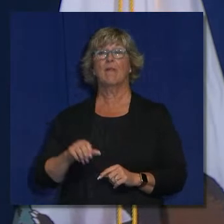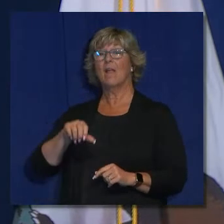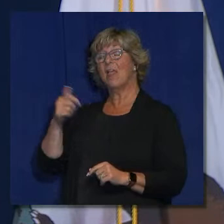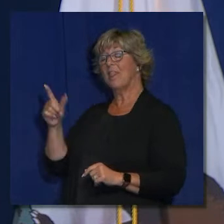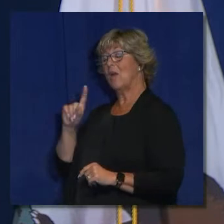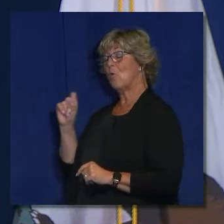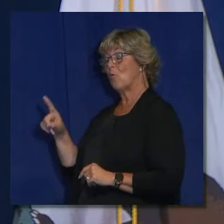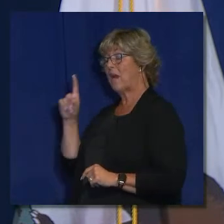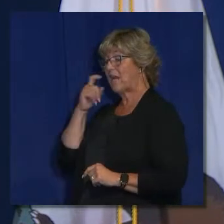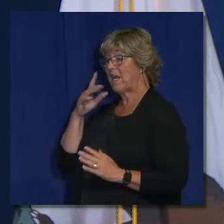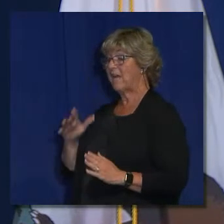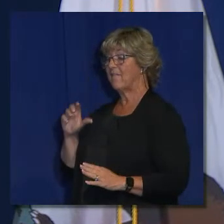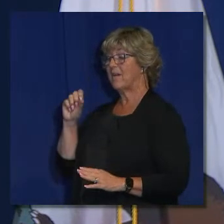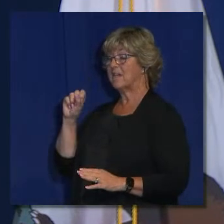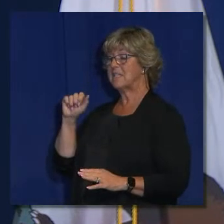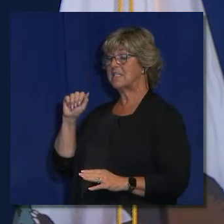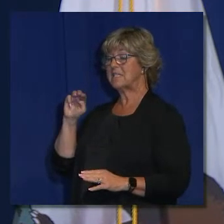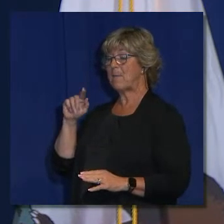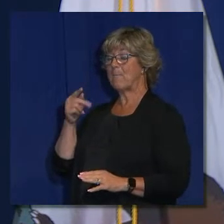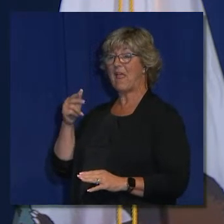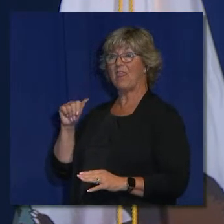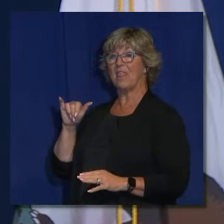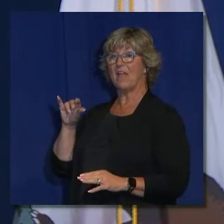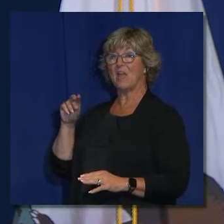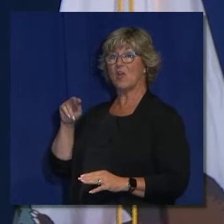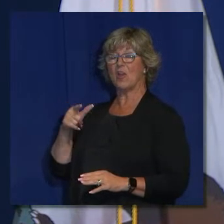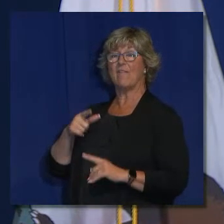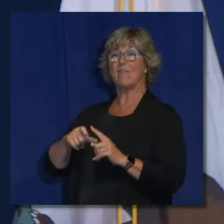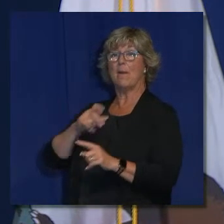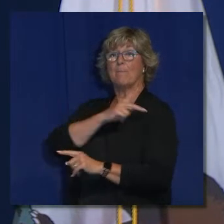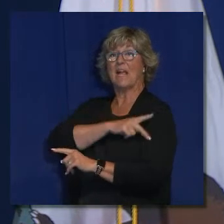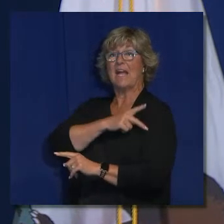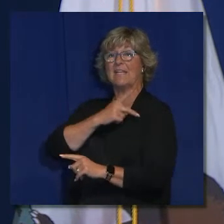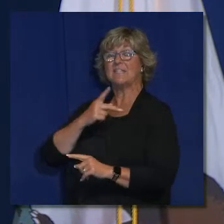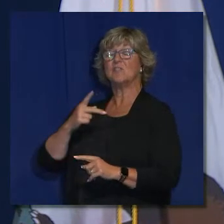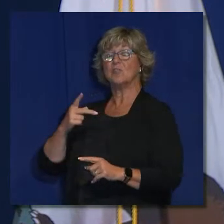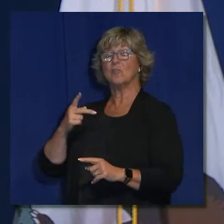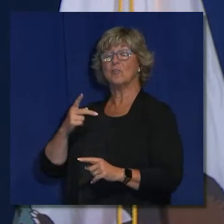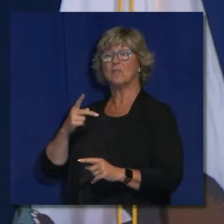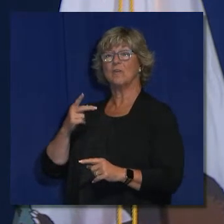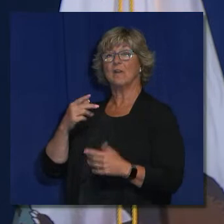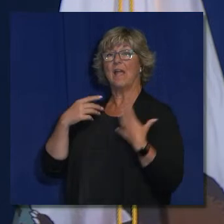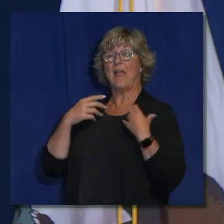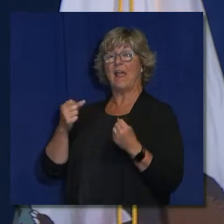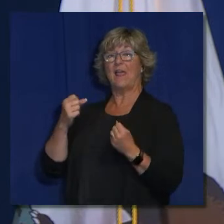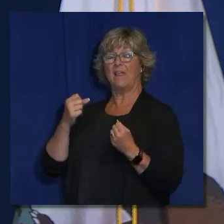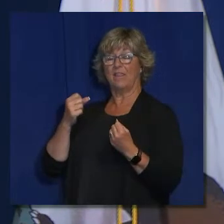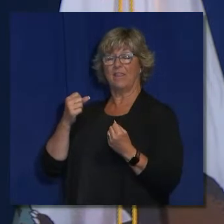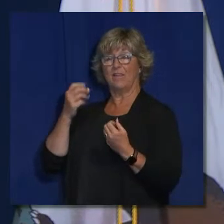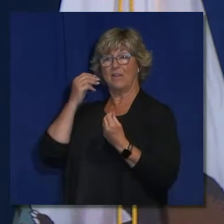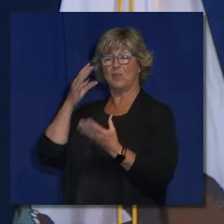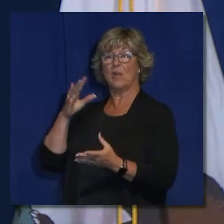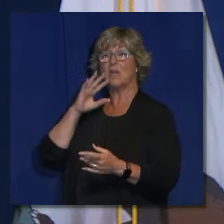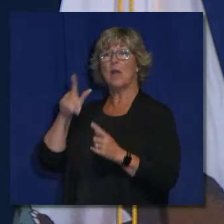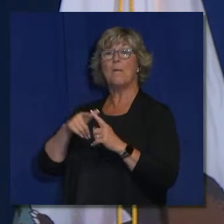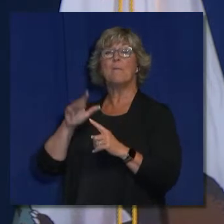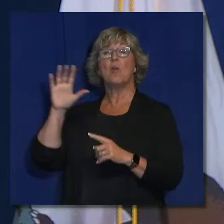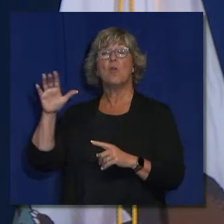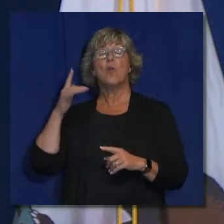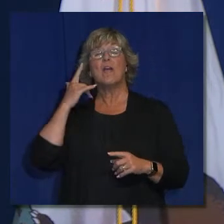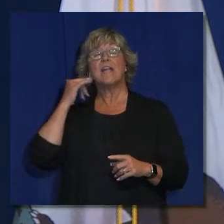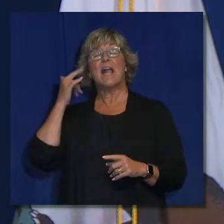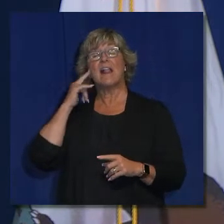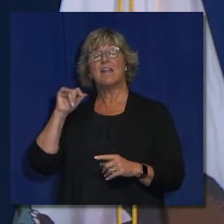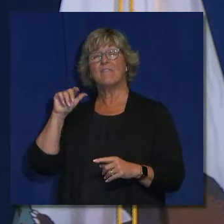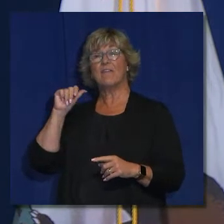Governor, hi. Samantha Young with Kaiser Health News and California Healthline. Wanted to ask you about CalAIM. California is